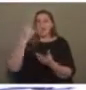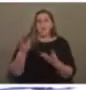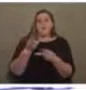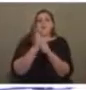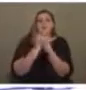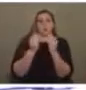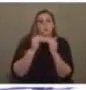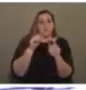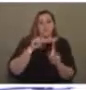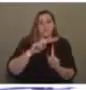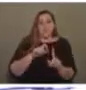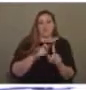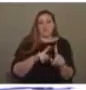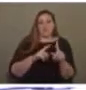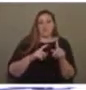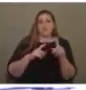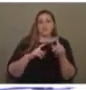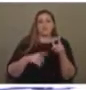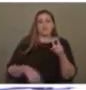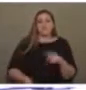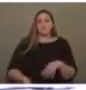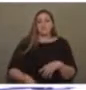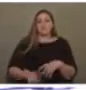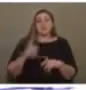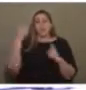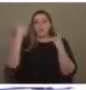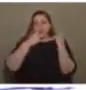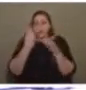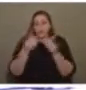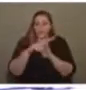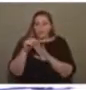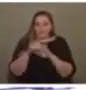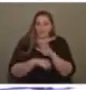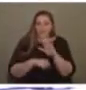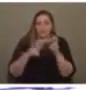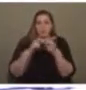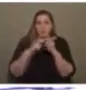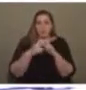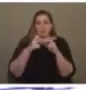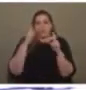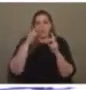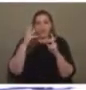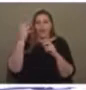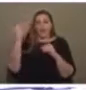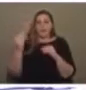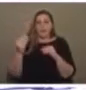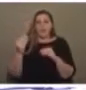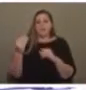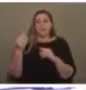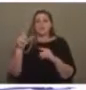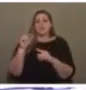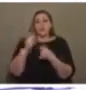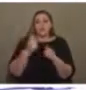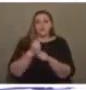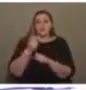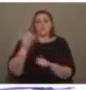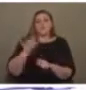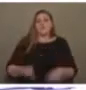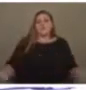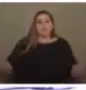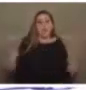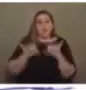stimulus. If we don't start thinking about deeper problems, thinking outside the box, 20 years from now, we'll be having the